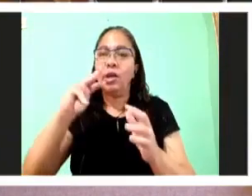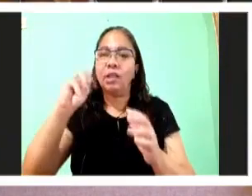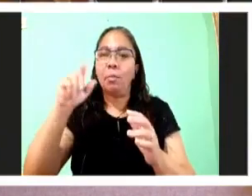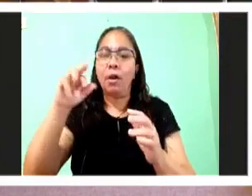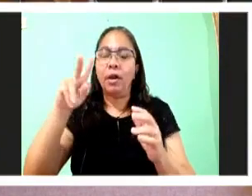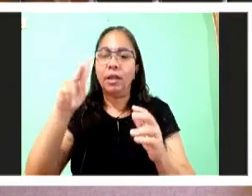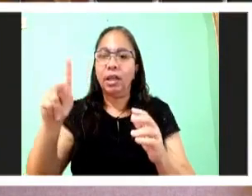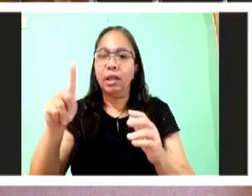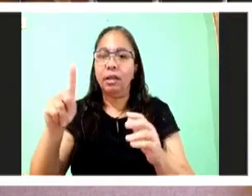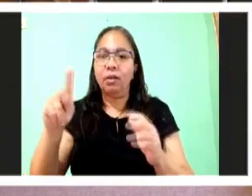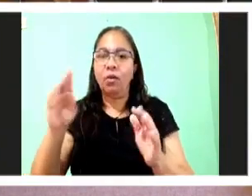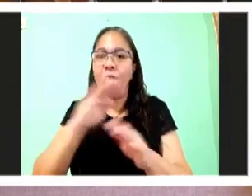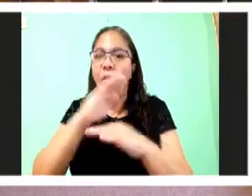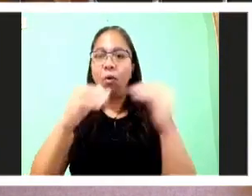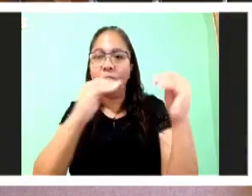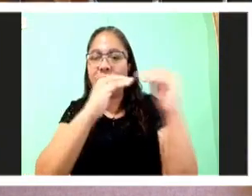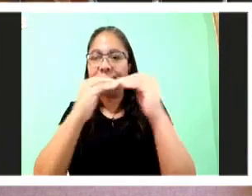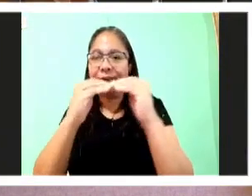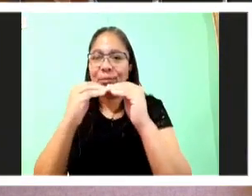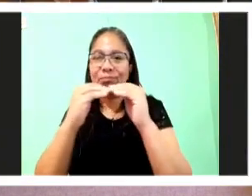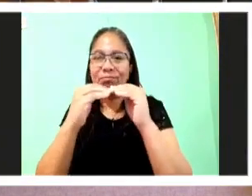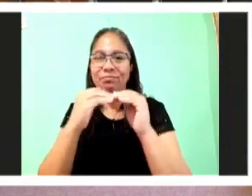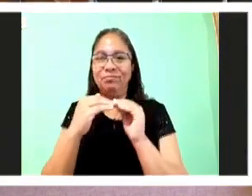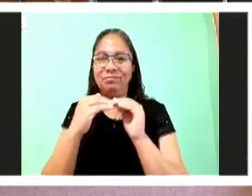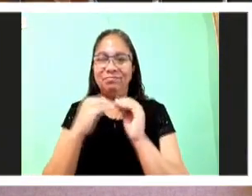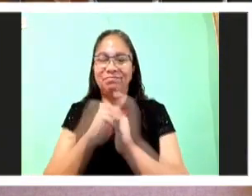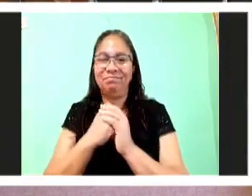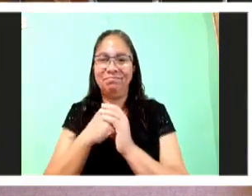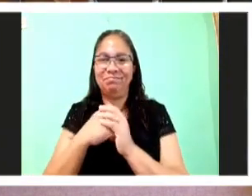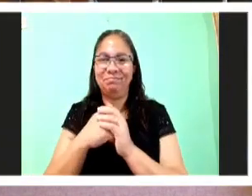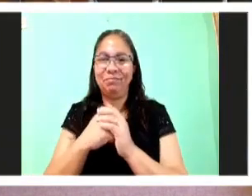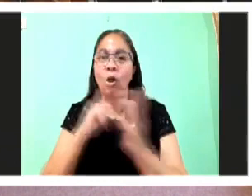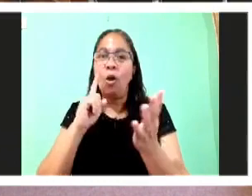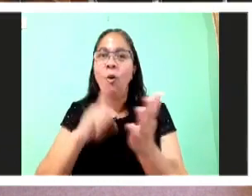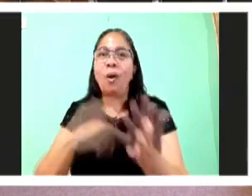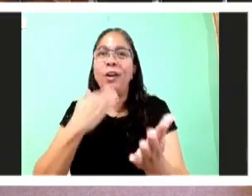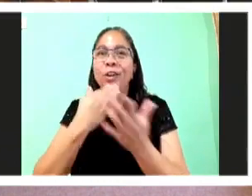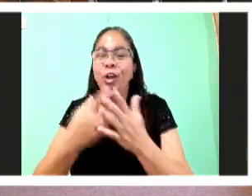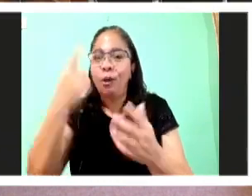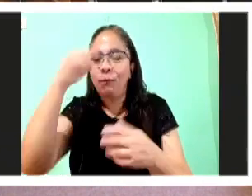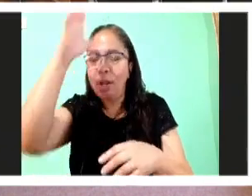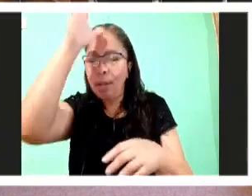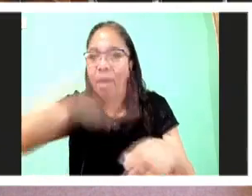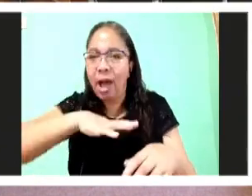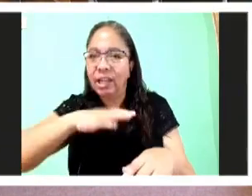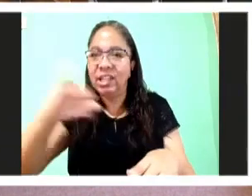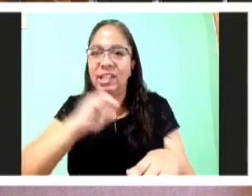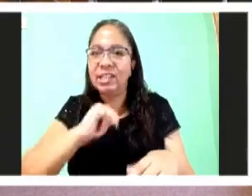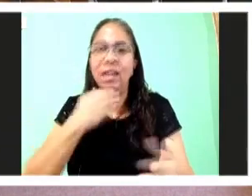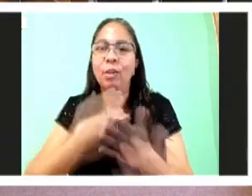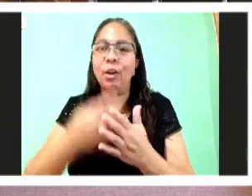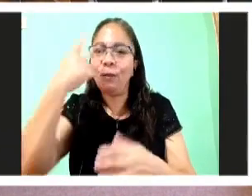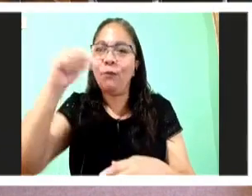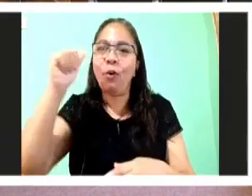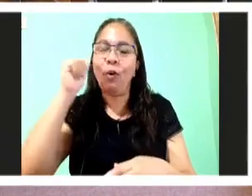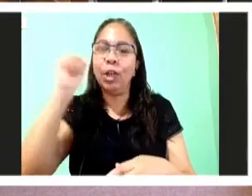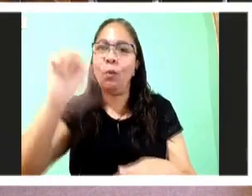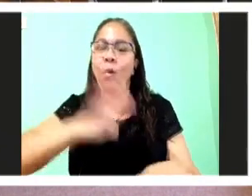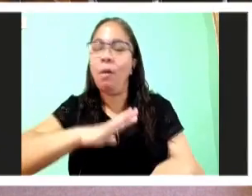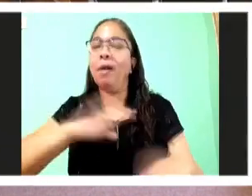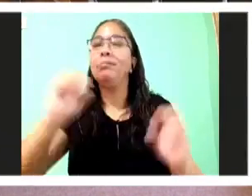Well, you know that one. True. What a thing.